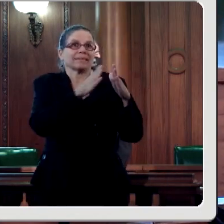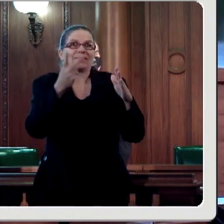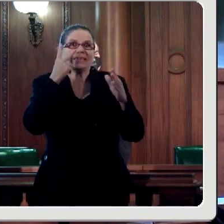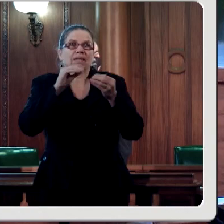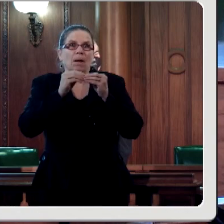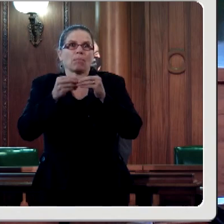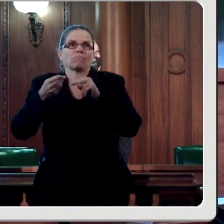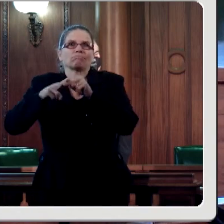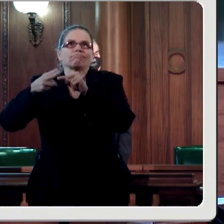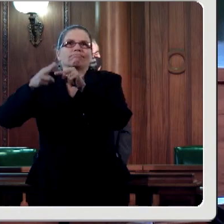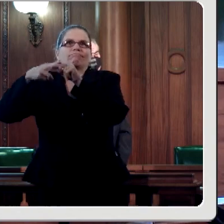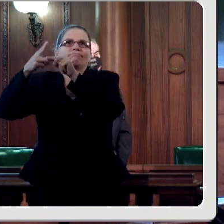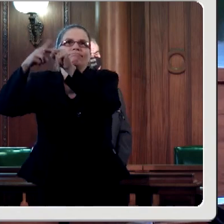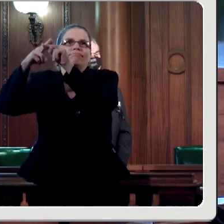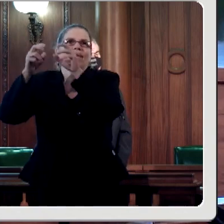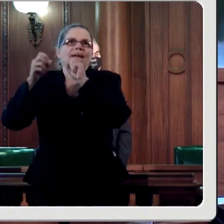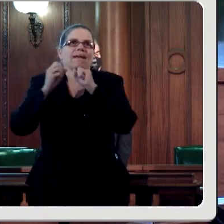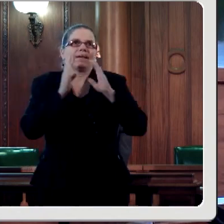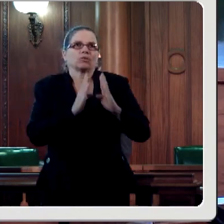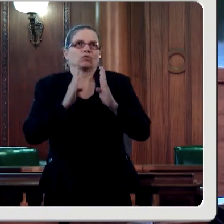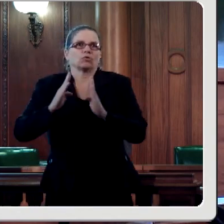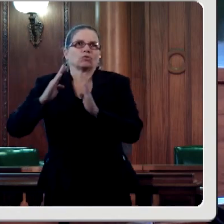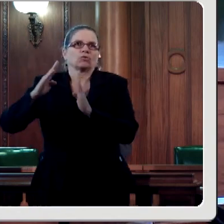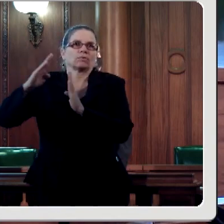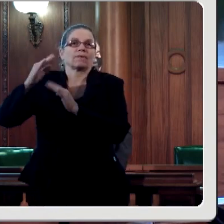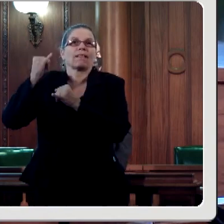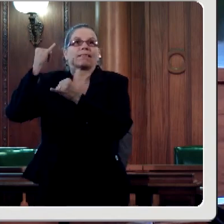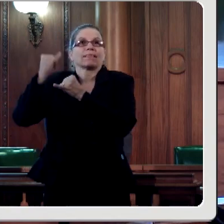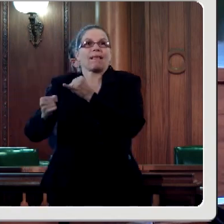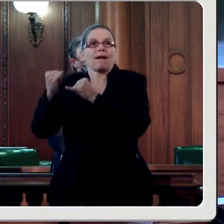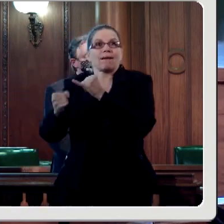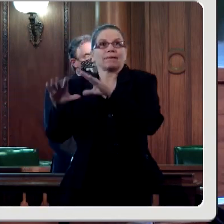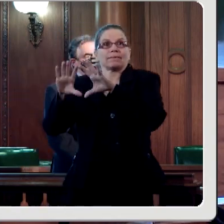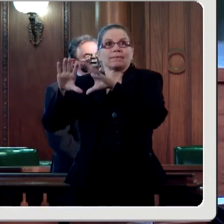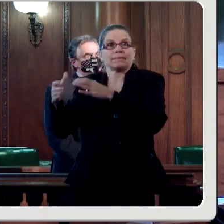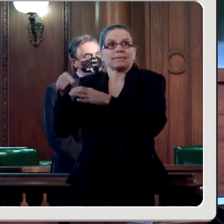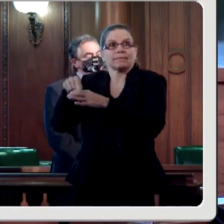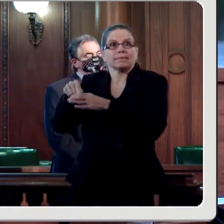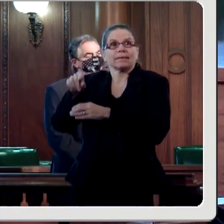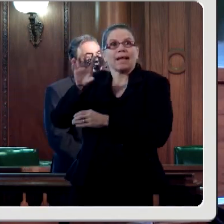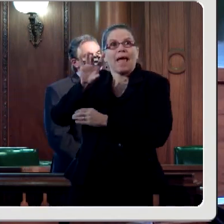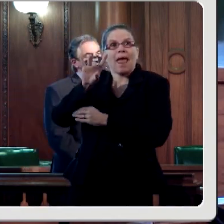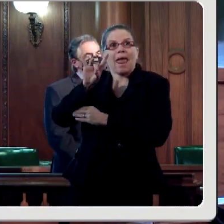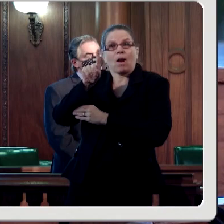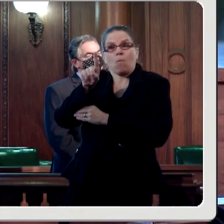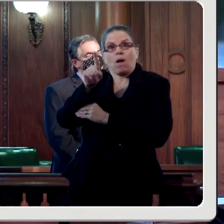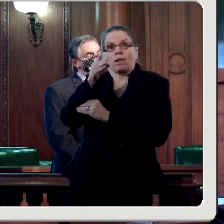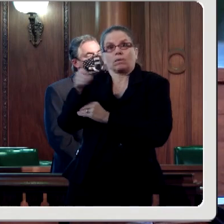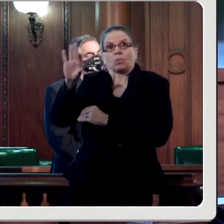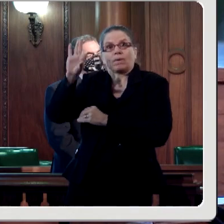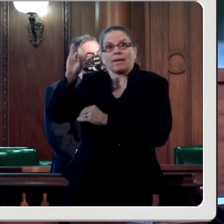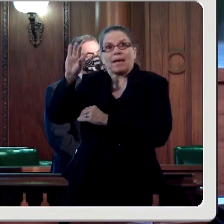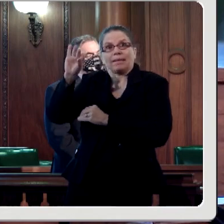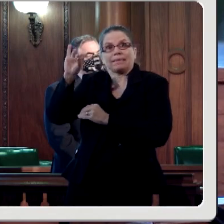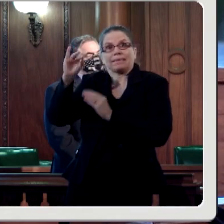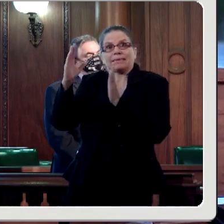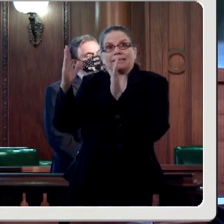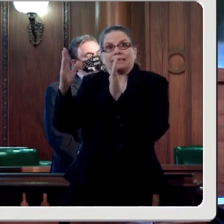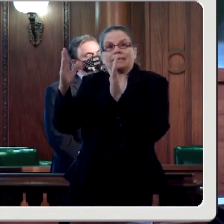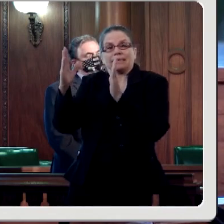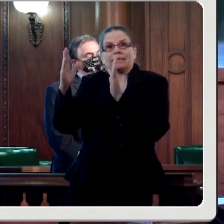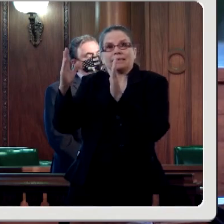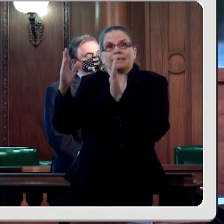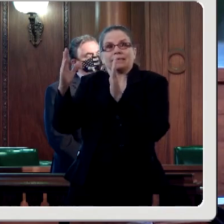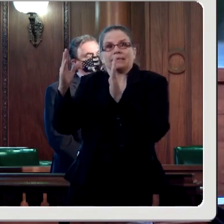79, 71 to 84, and then 81 to 92. And again, the